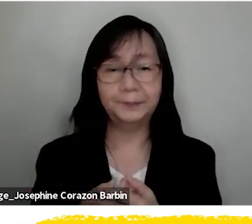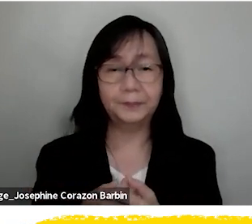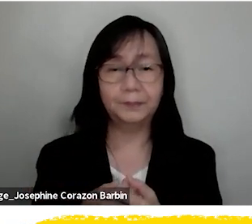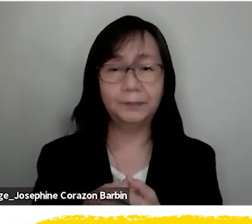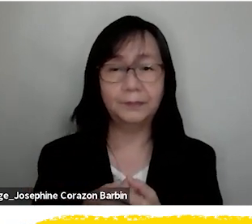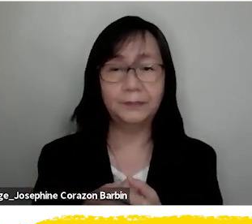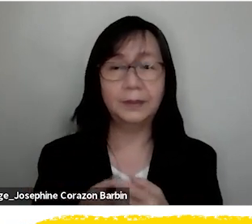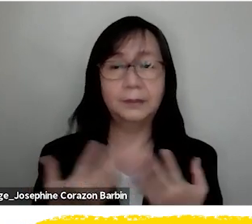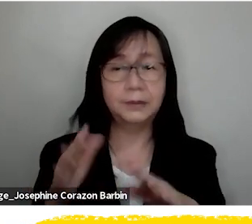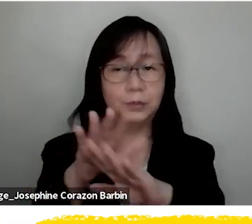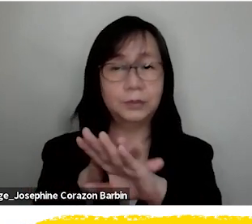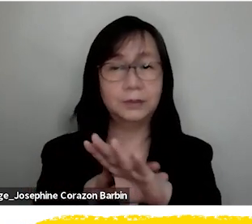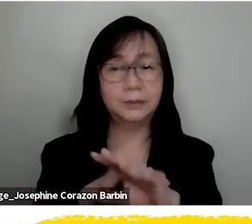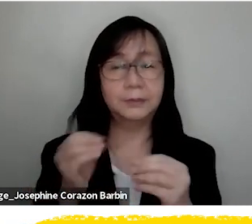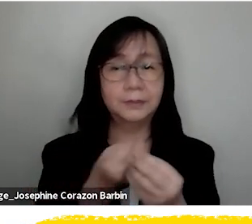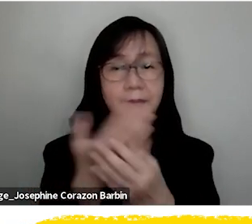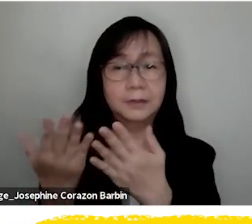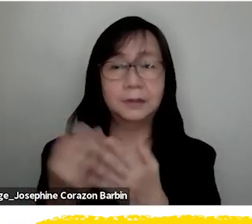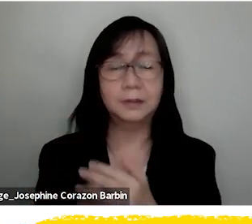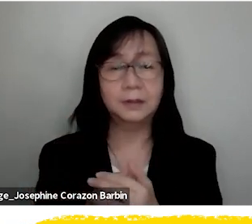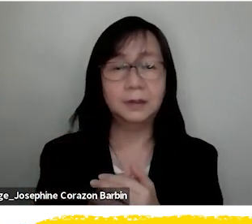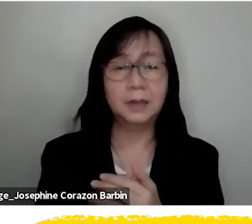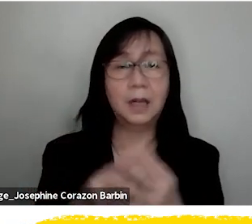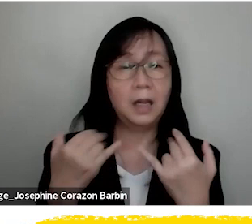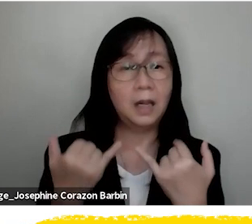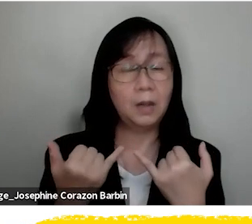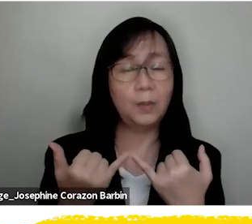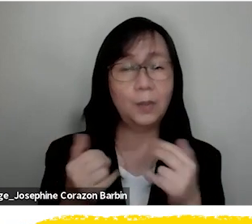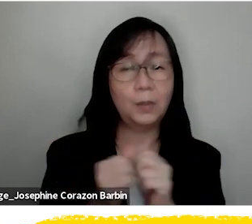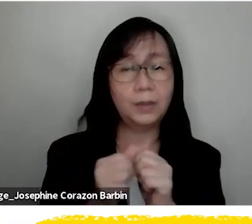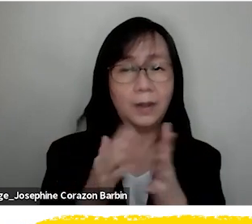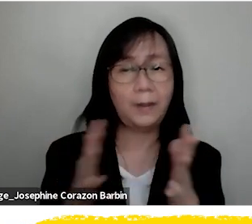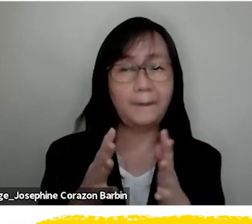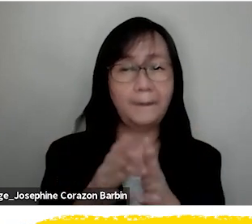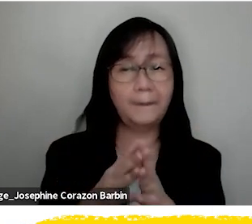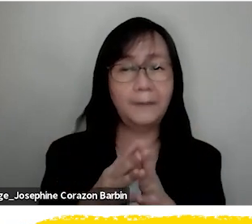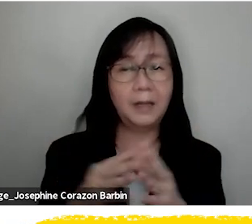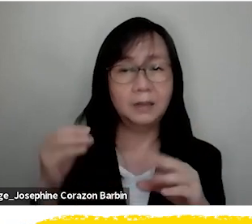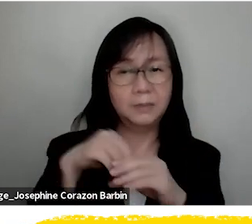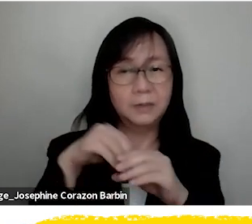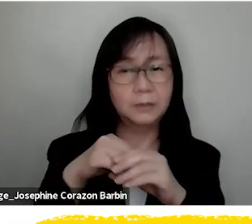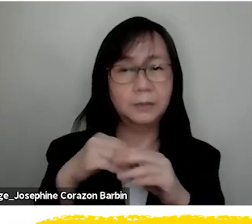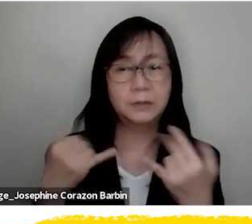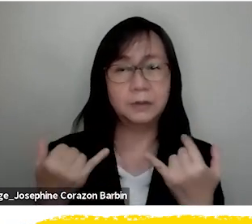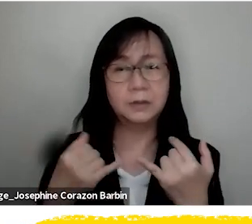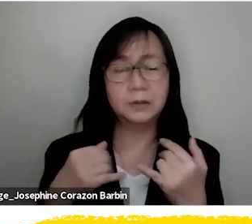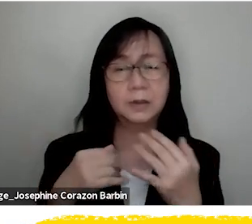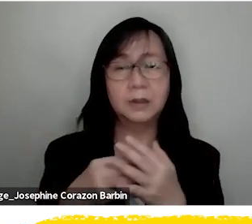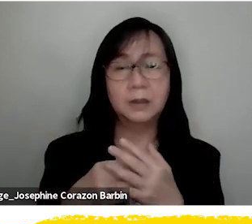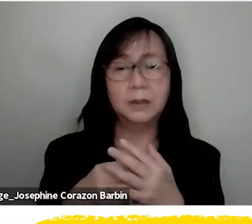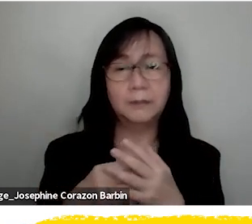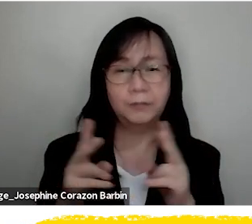quite broadly. So I would just now, without going too much into the substance of the guide, because as I said, it's a